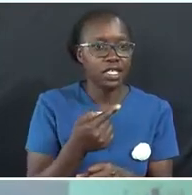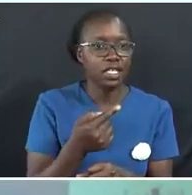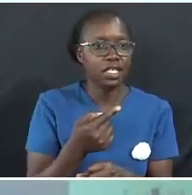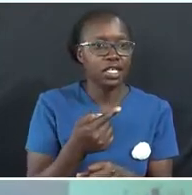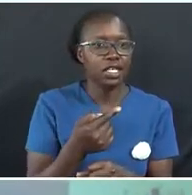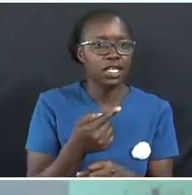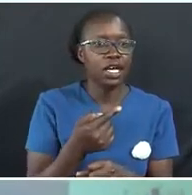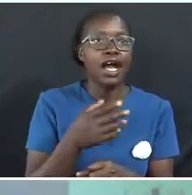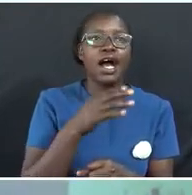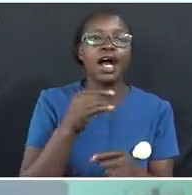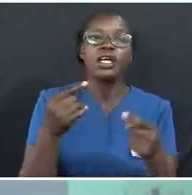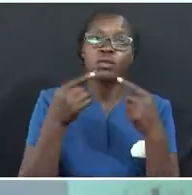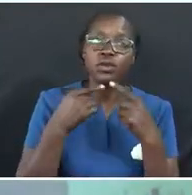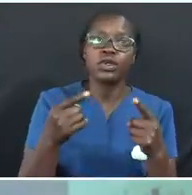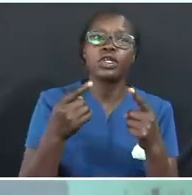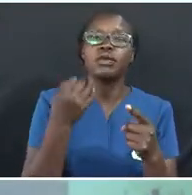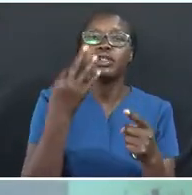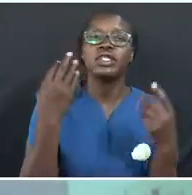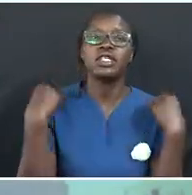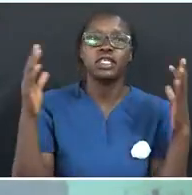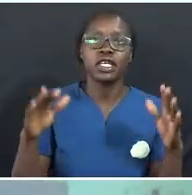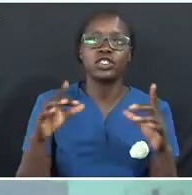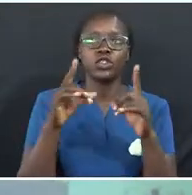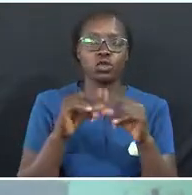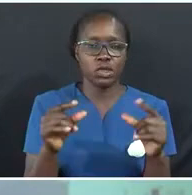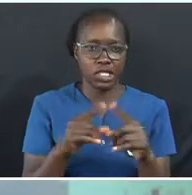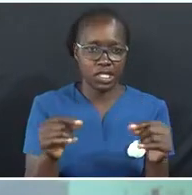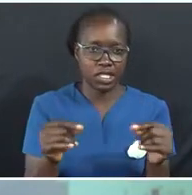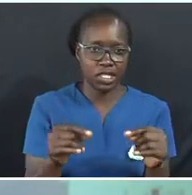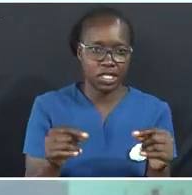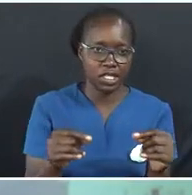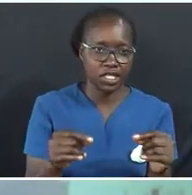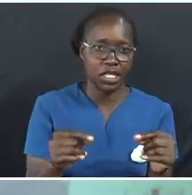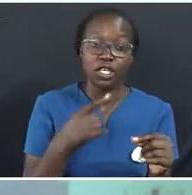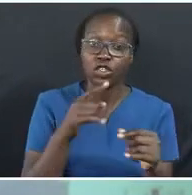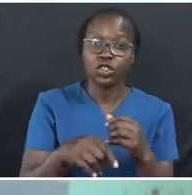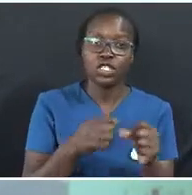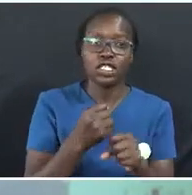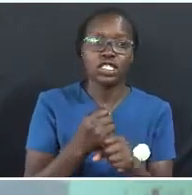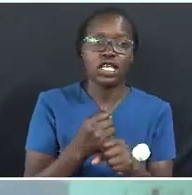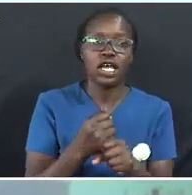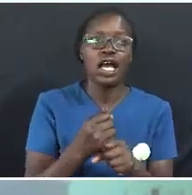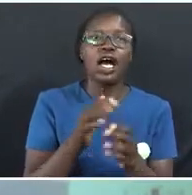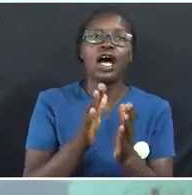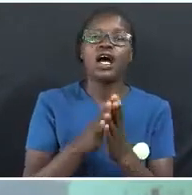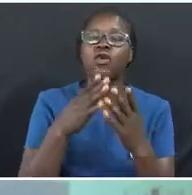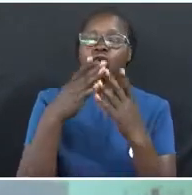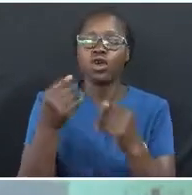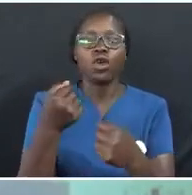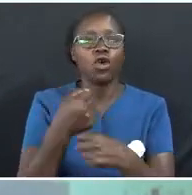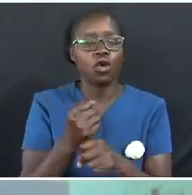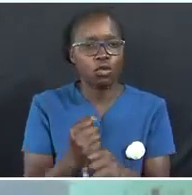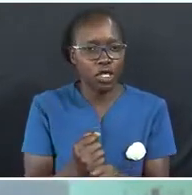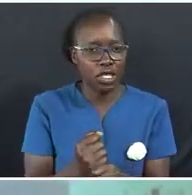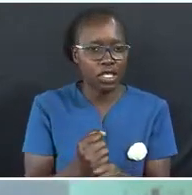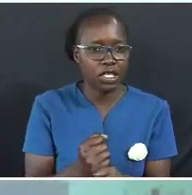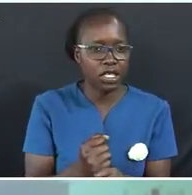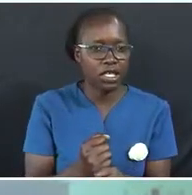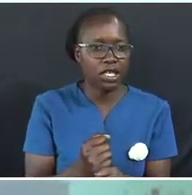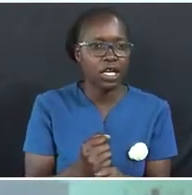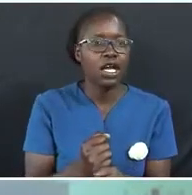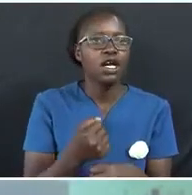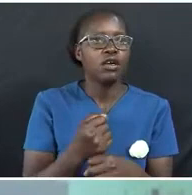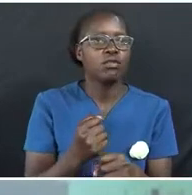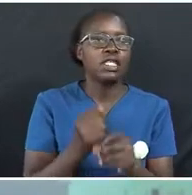go and proclaim the three angels' messages. So this year we're asking ourselves, I will go to do